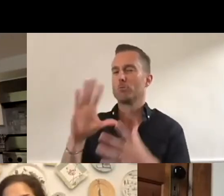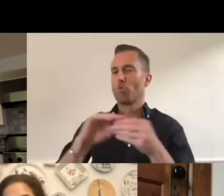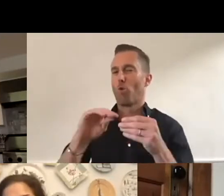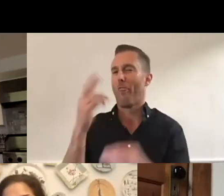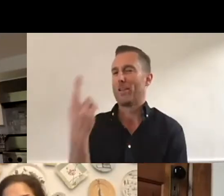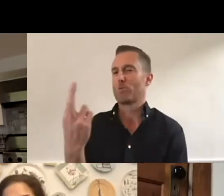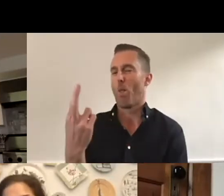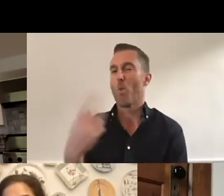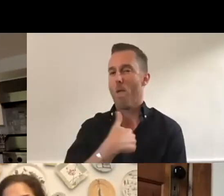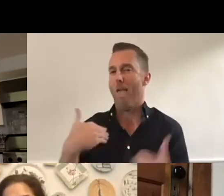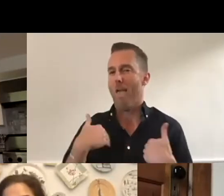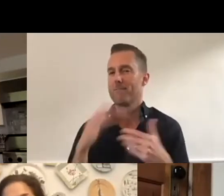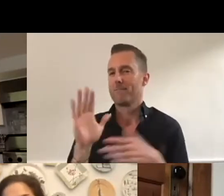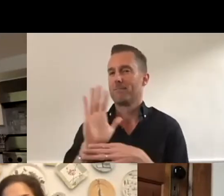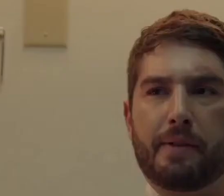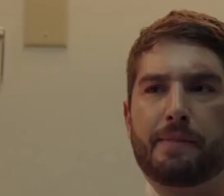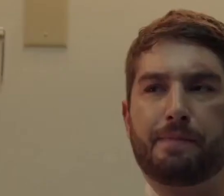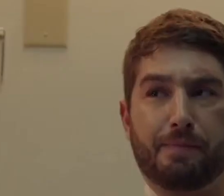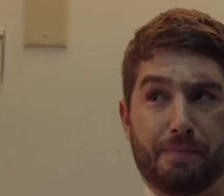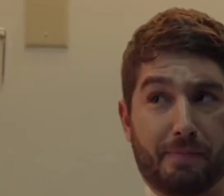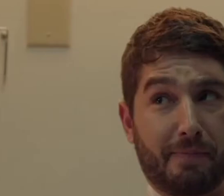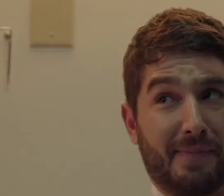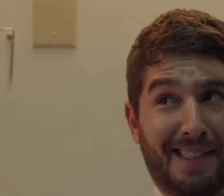We have a clip.